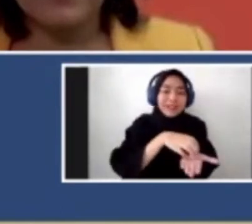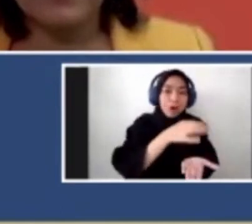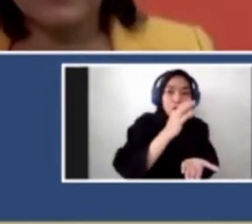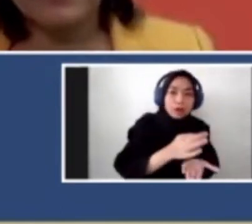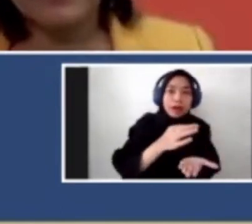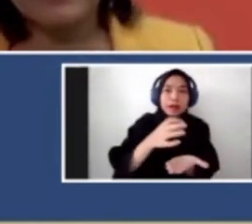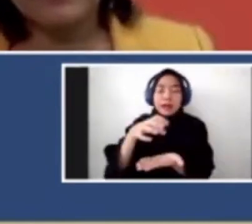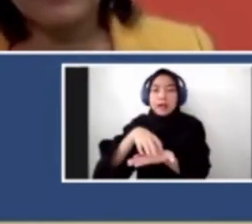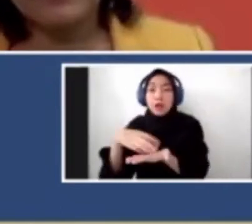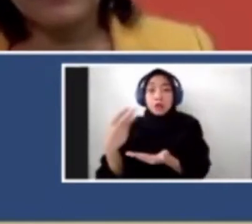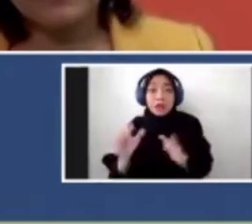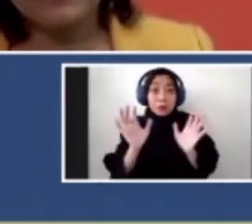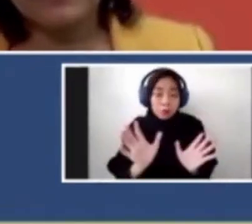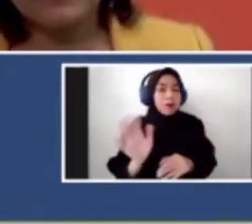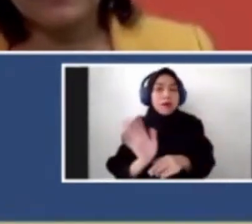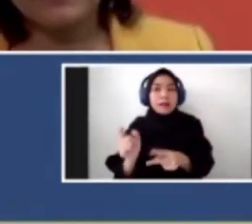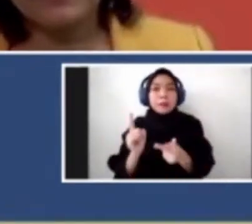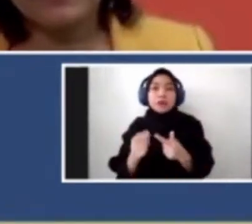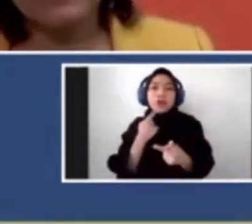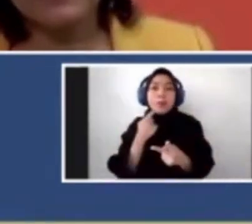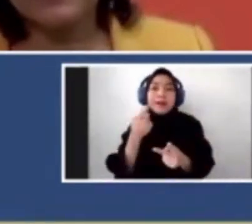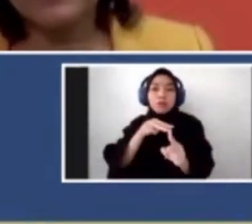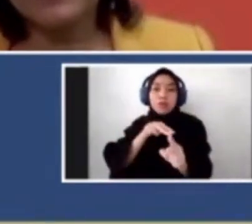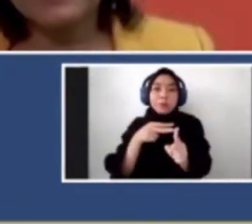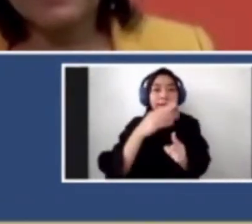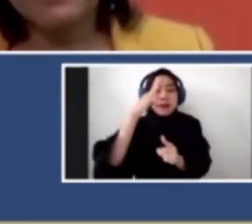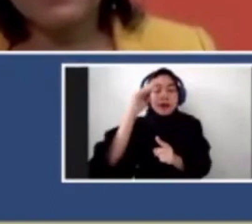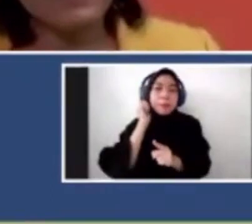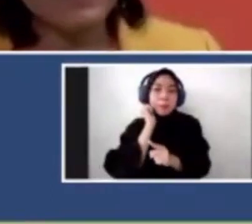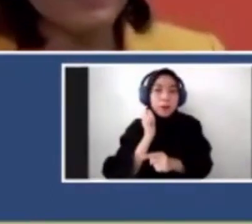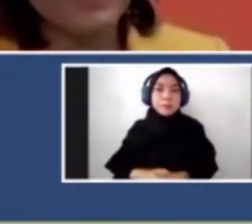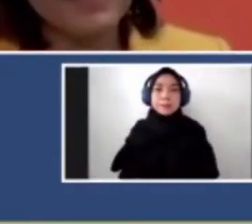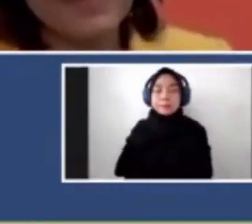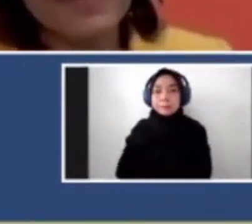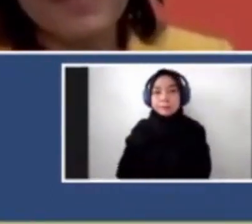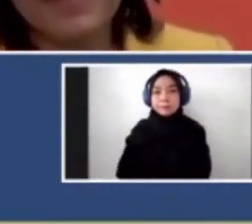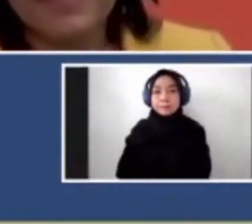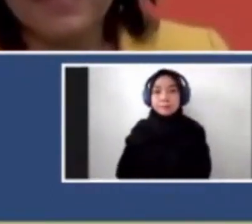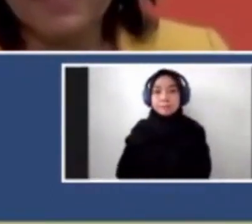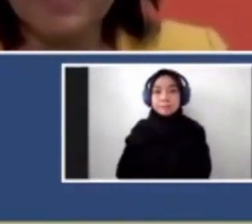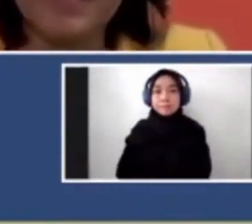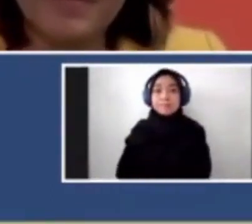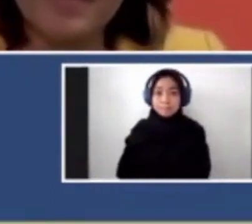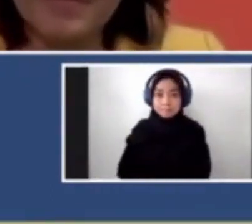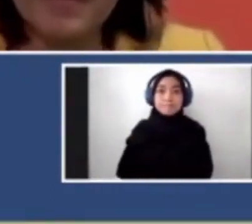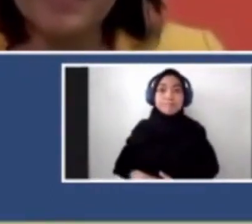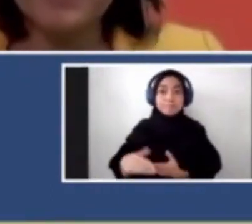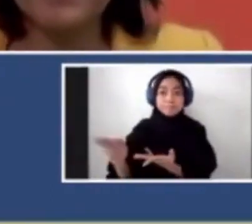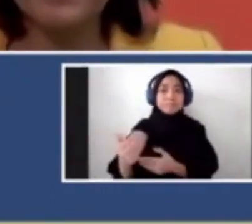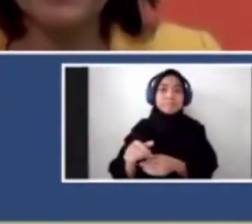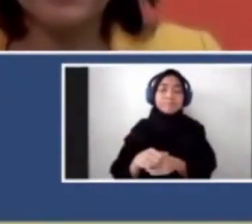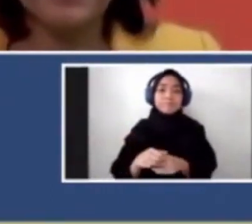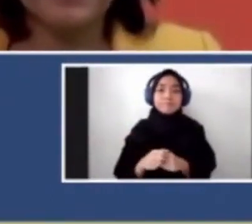genders. I'm sure we will learn a lot from her presentation. Without further ado, I will ask Dr. Zarza to present